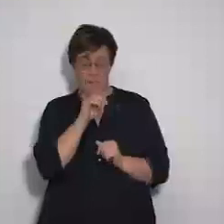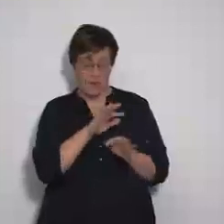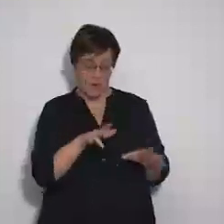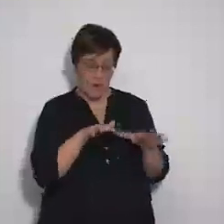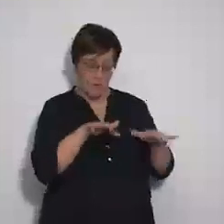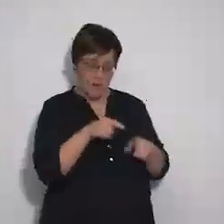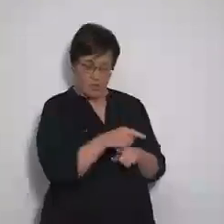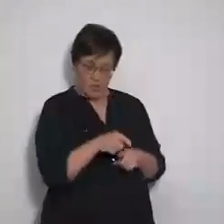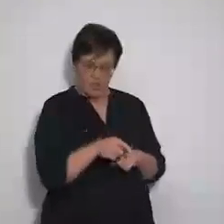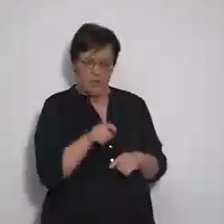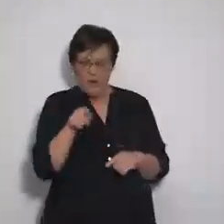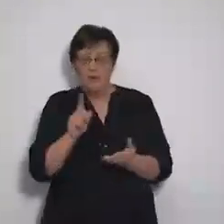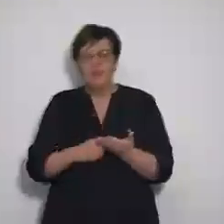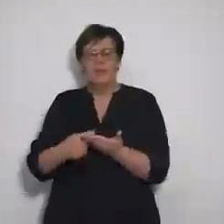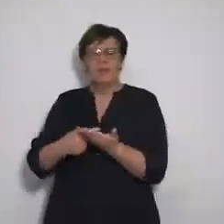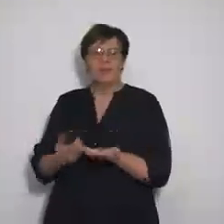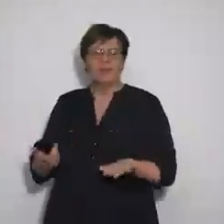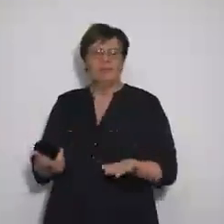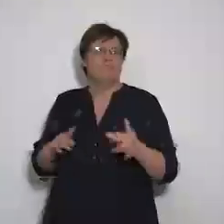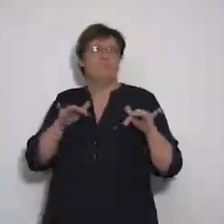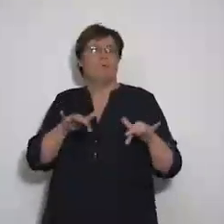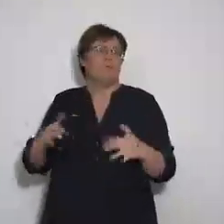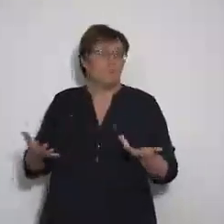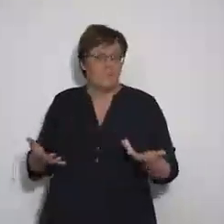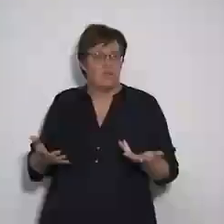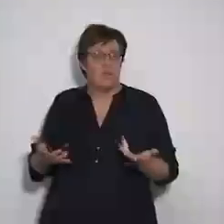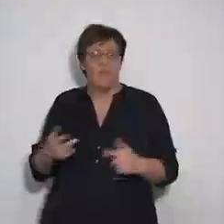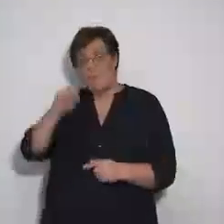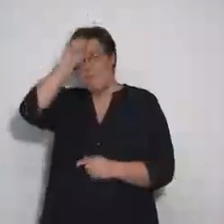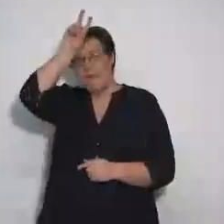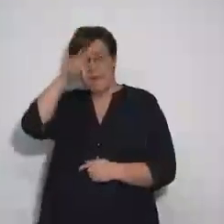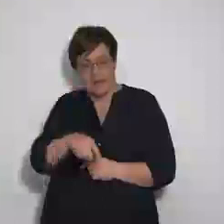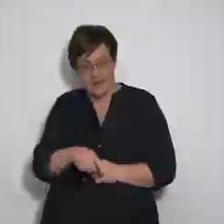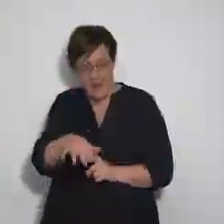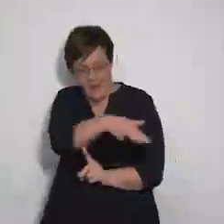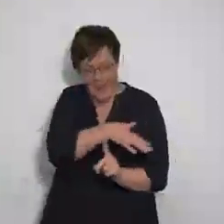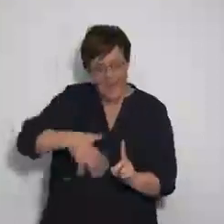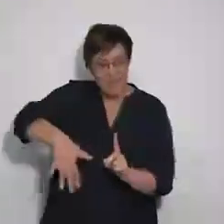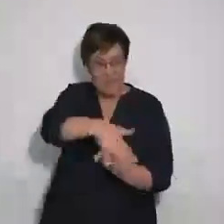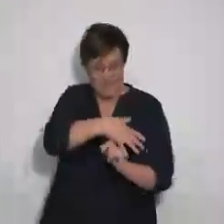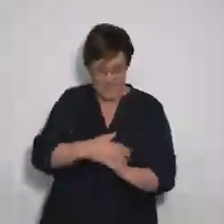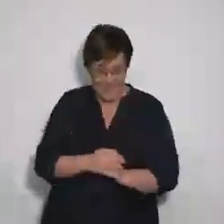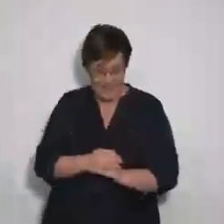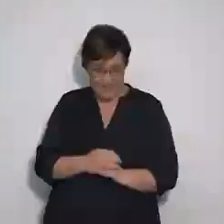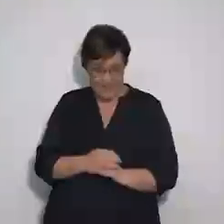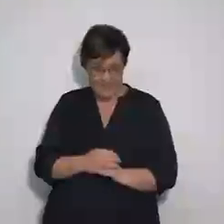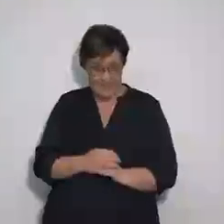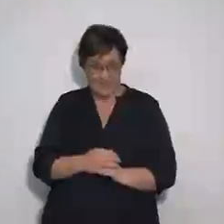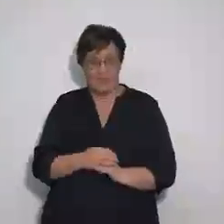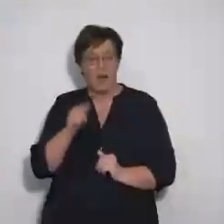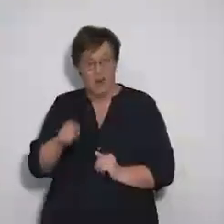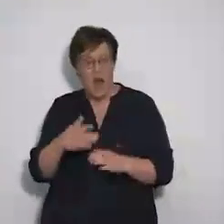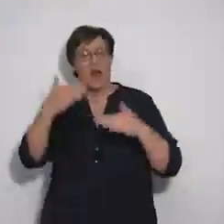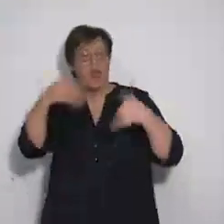from bacterial populations and we talk about populations of impala in a particular area,